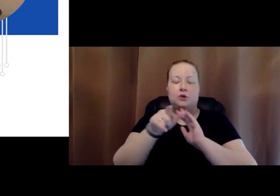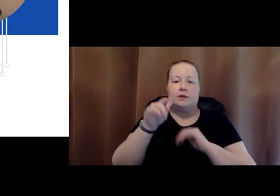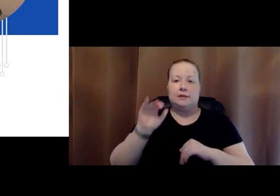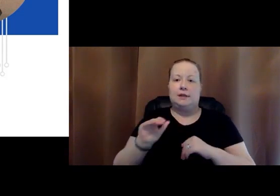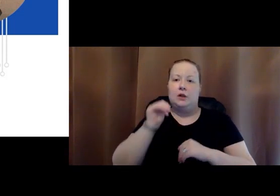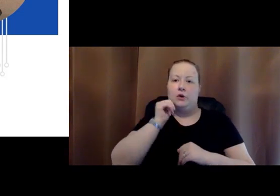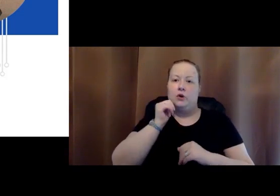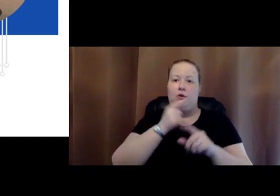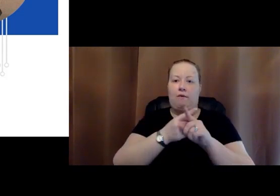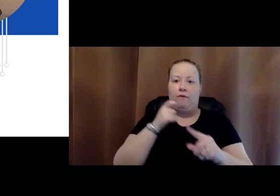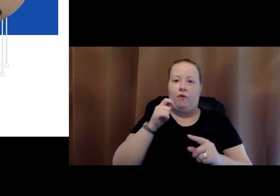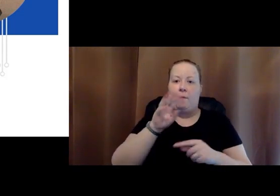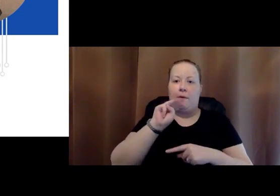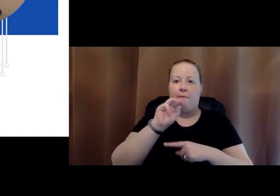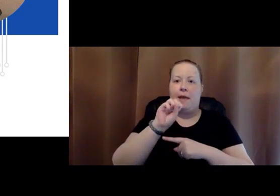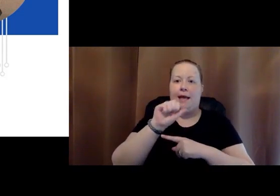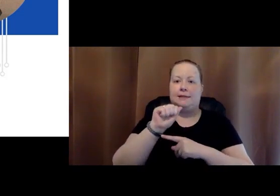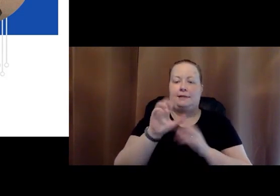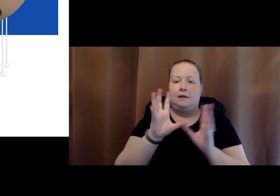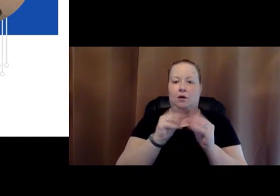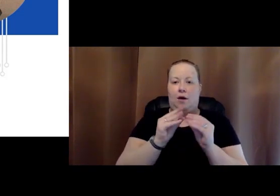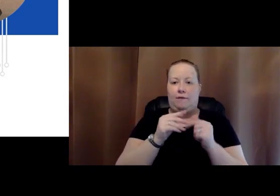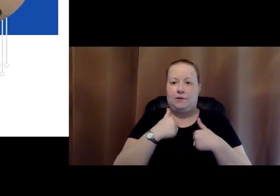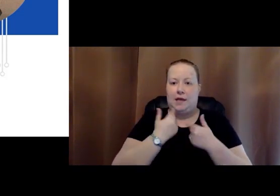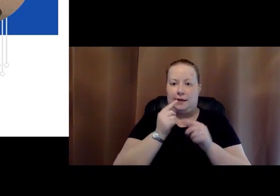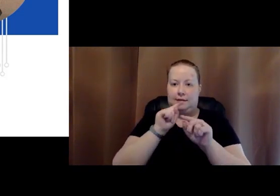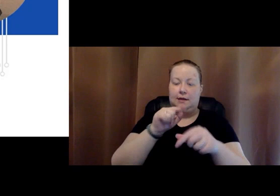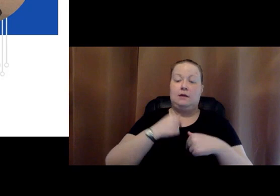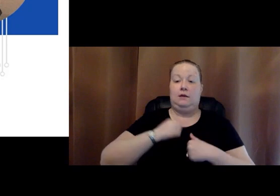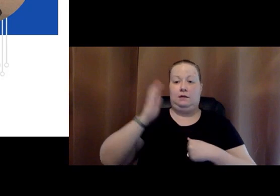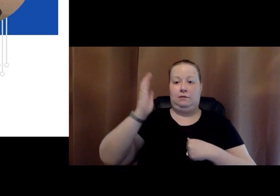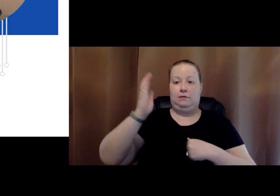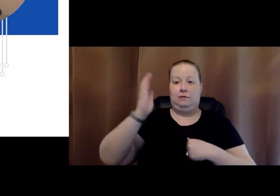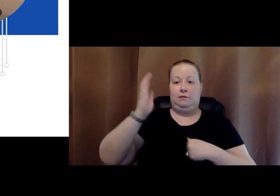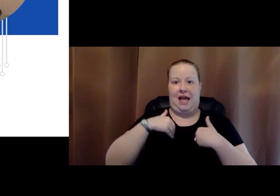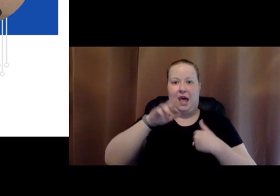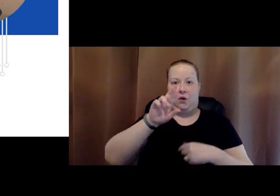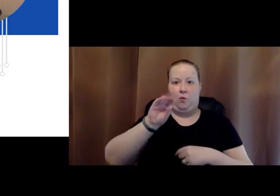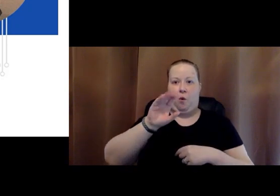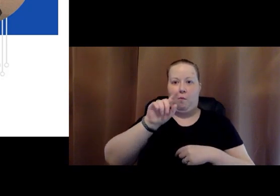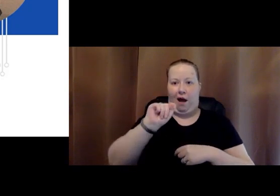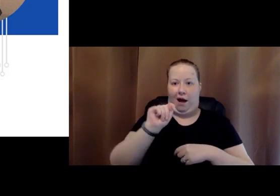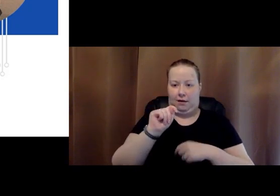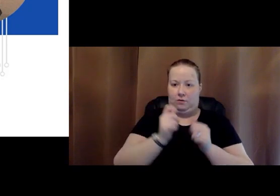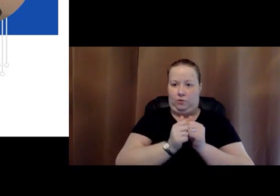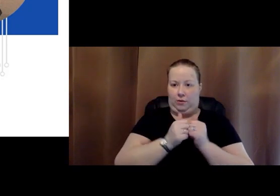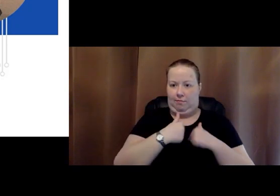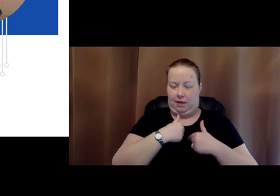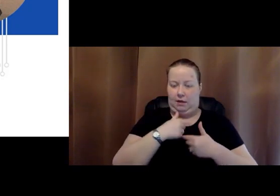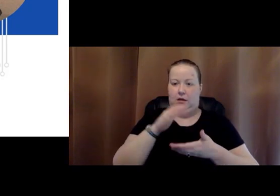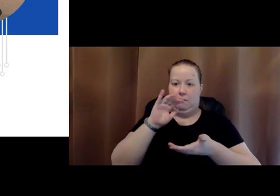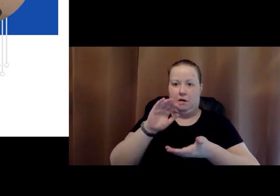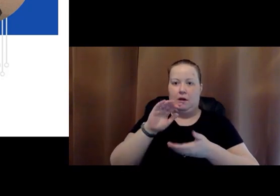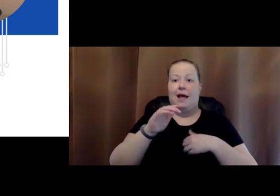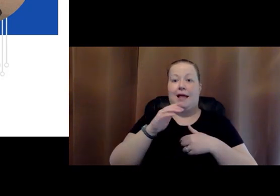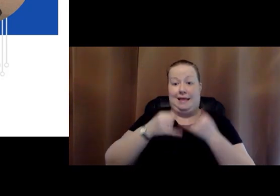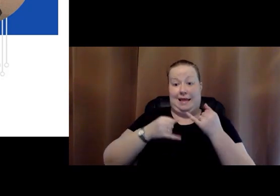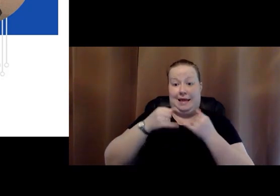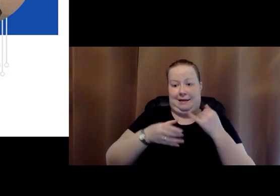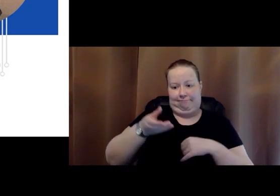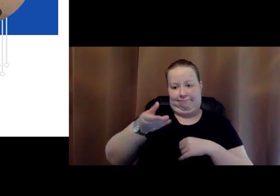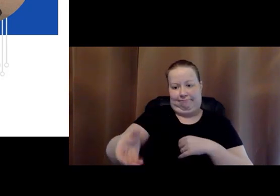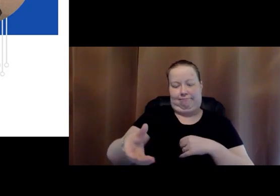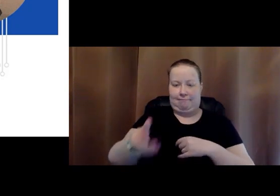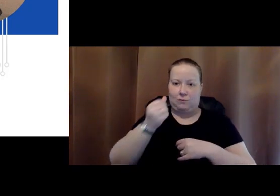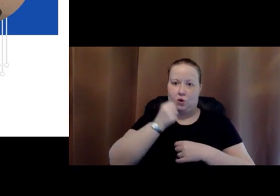MESA conference I attended, and I spoke, and I had this little robot with me. And then at the end, I just handed it to this little girl,